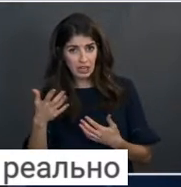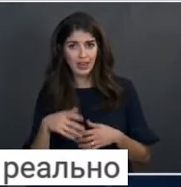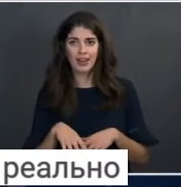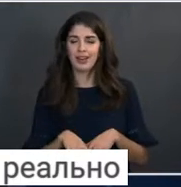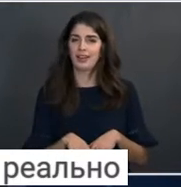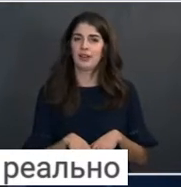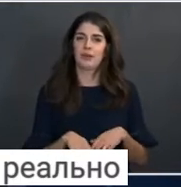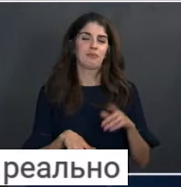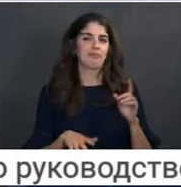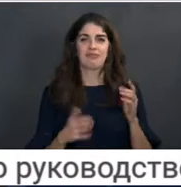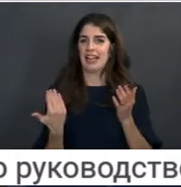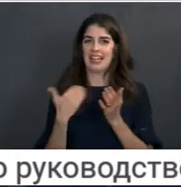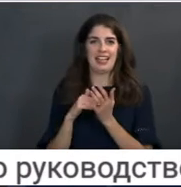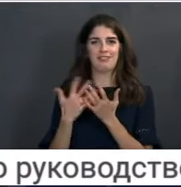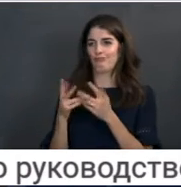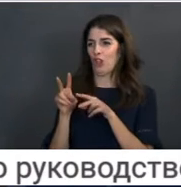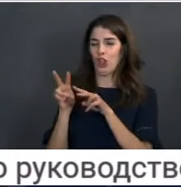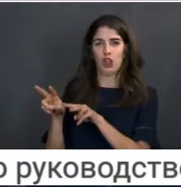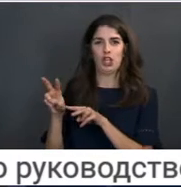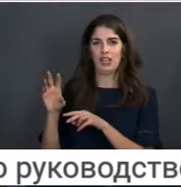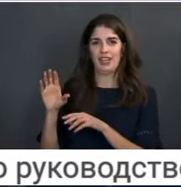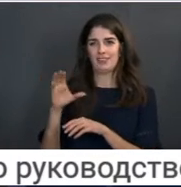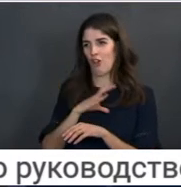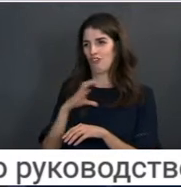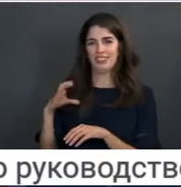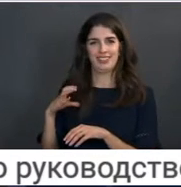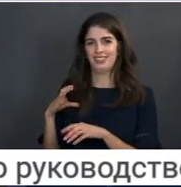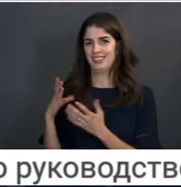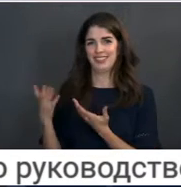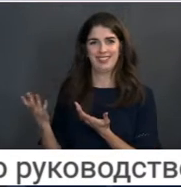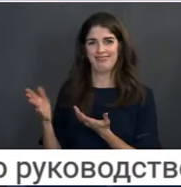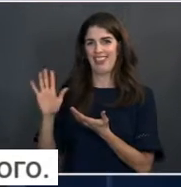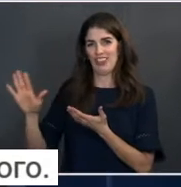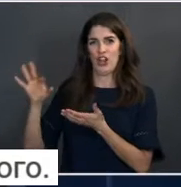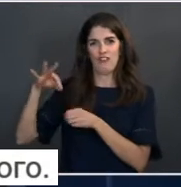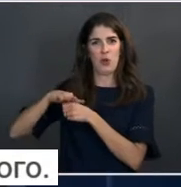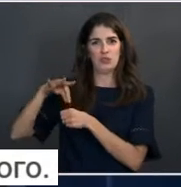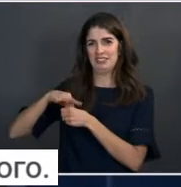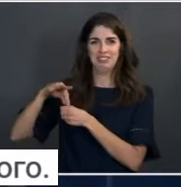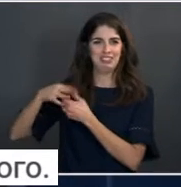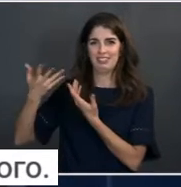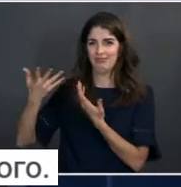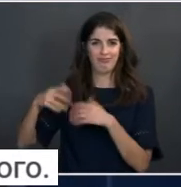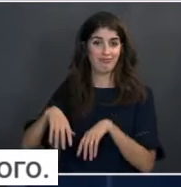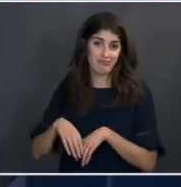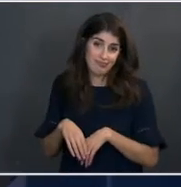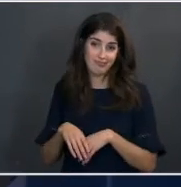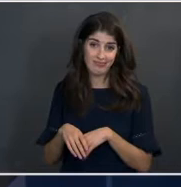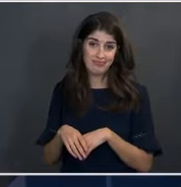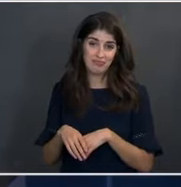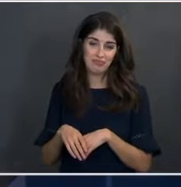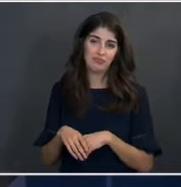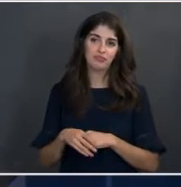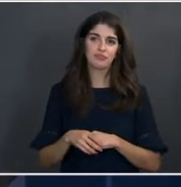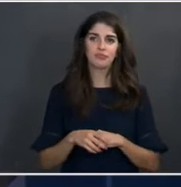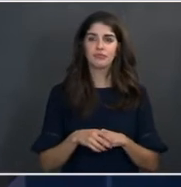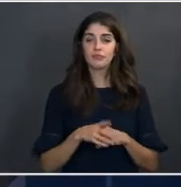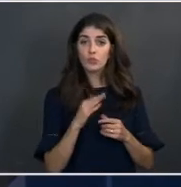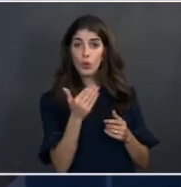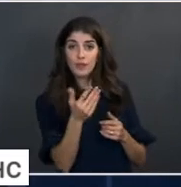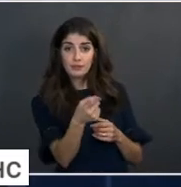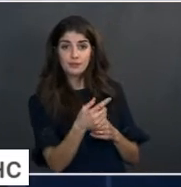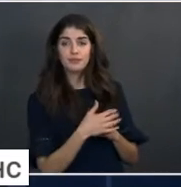realistic is to members of Congress and their whip counts, and I'm sure that the leadership can give you an assessment of that. Go